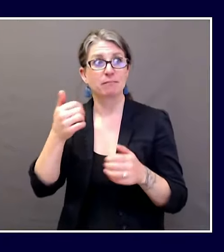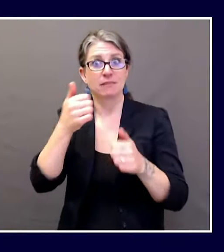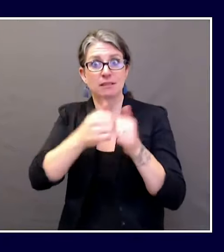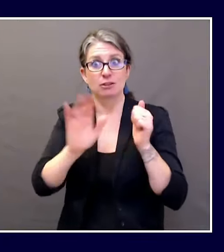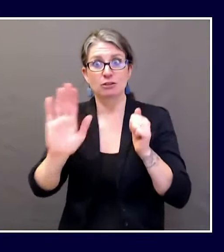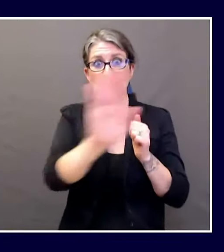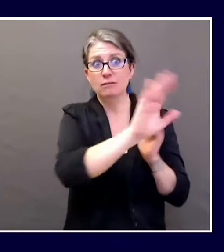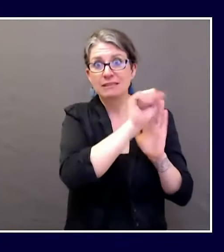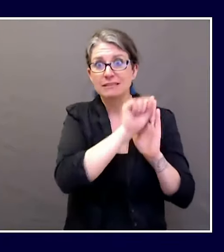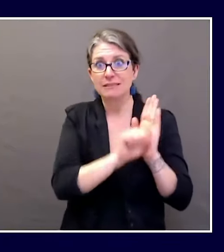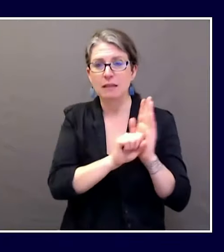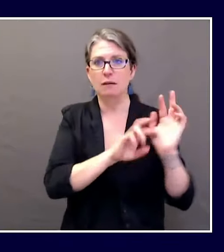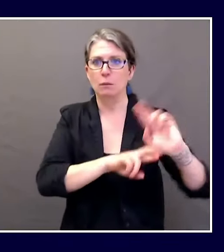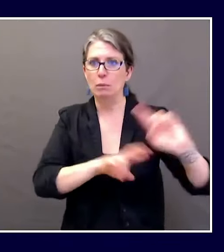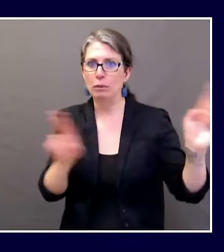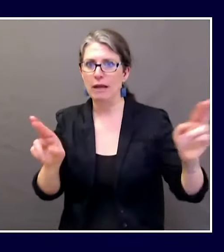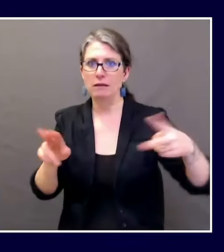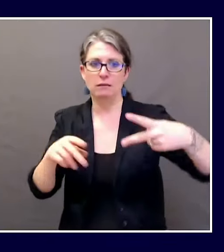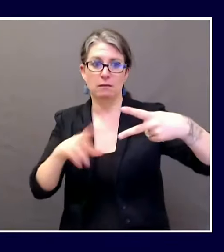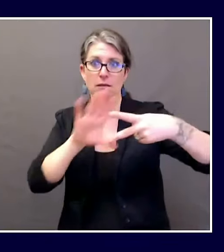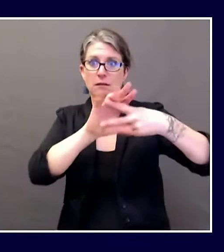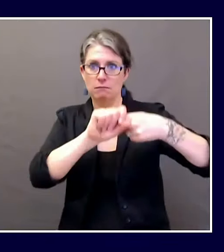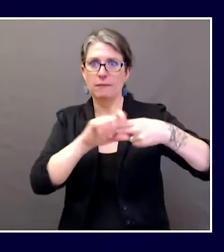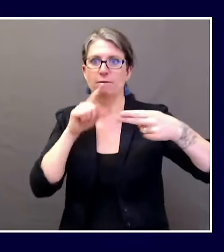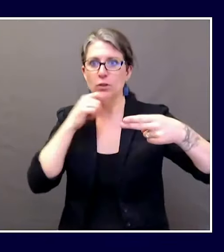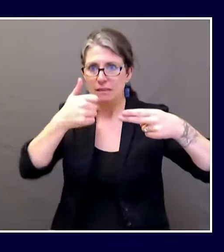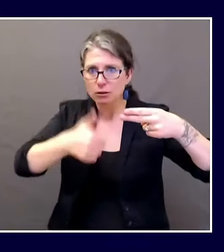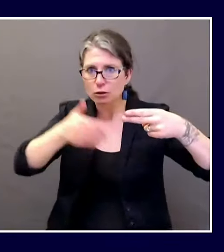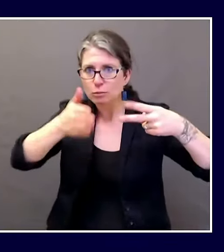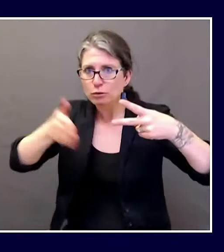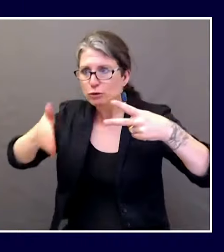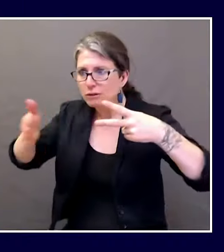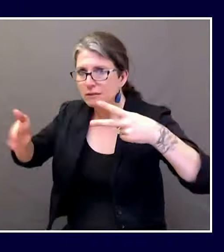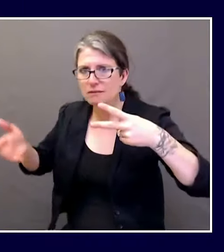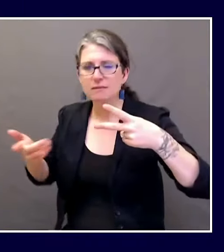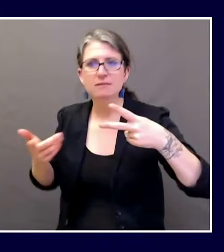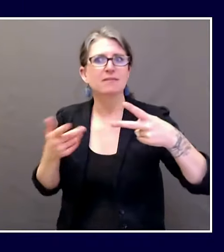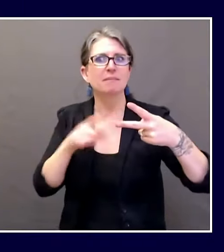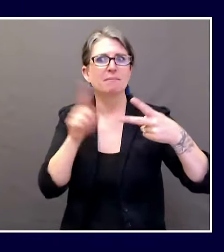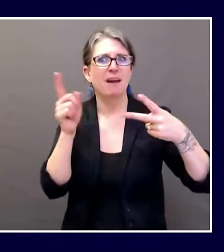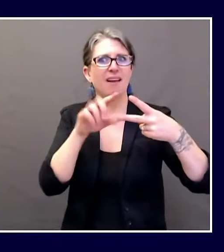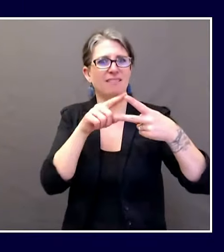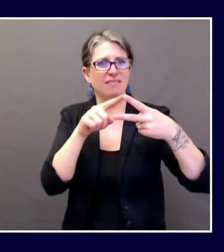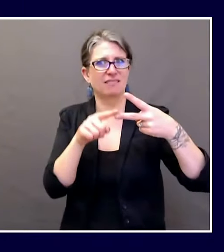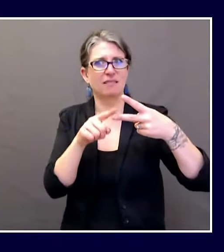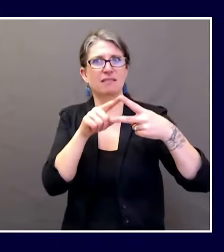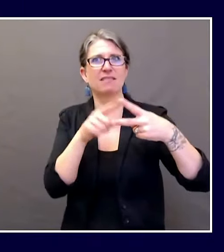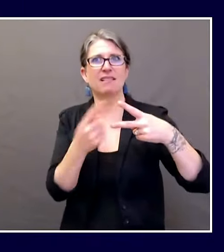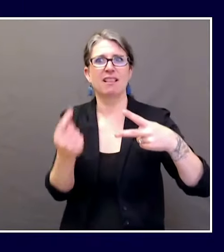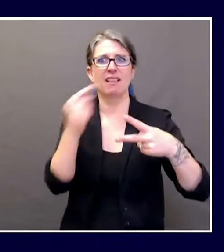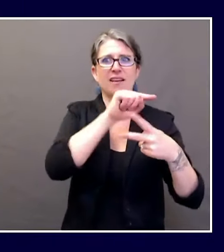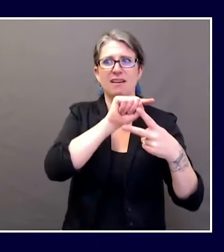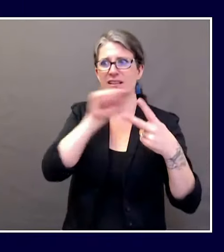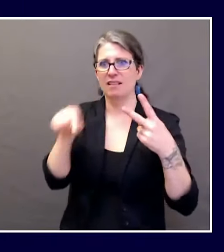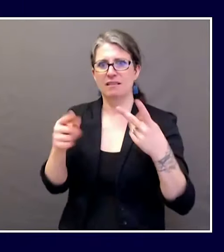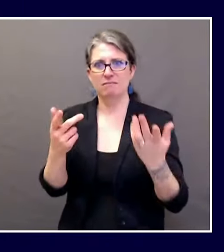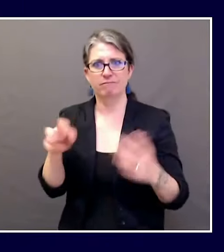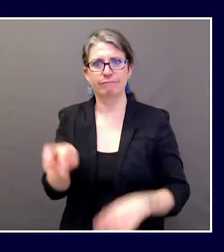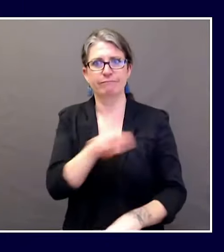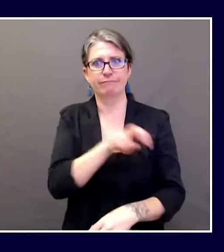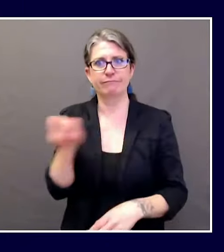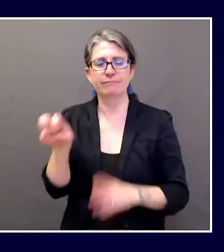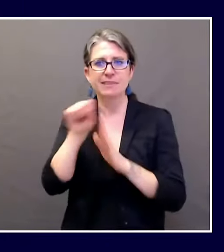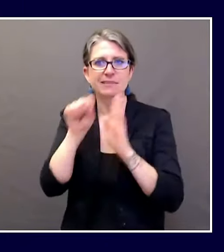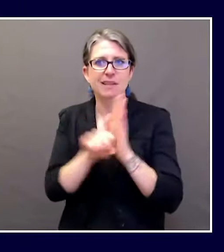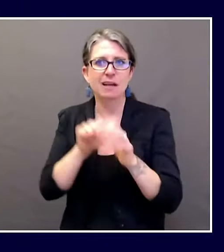people who, although it may be rare, there'll be other people who fall in that kind of category where they're traveling for work when, or